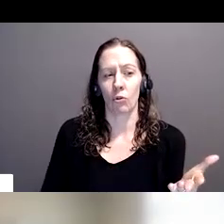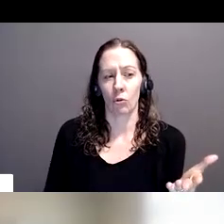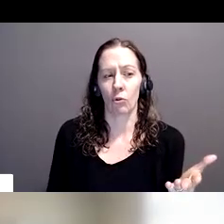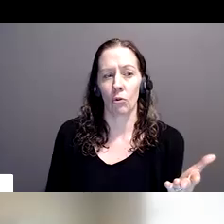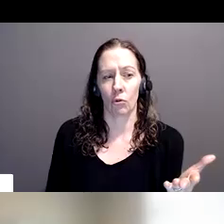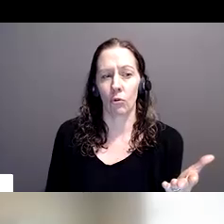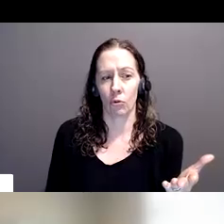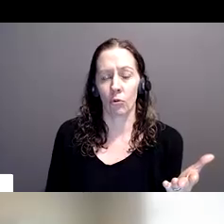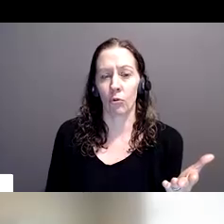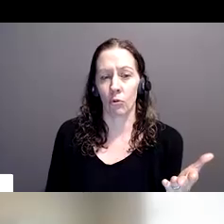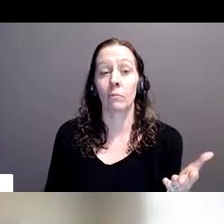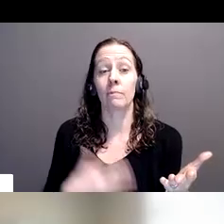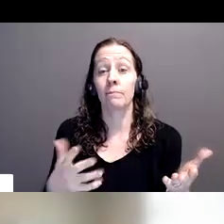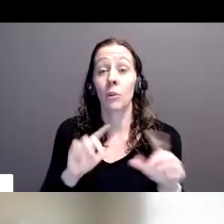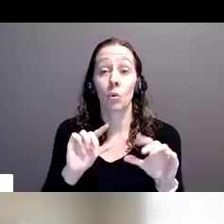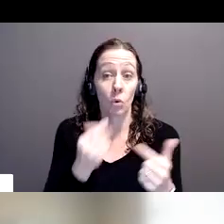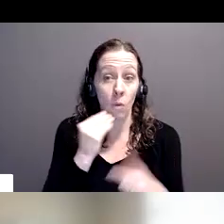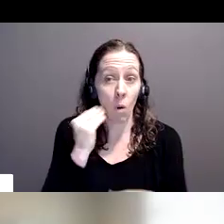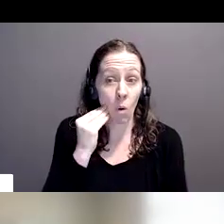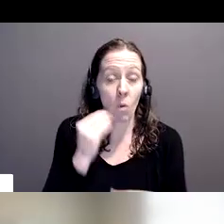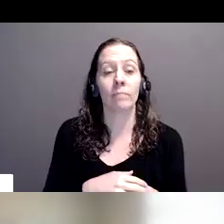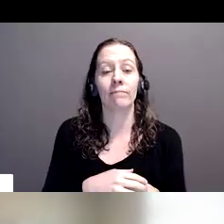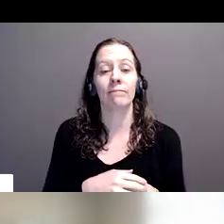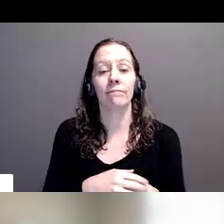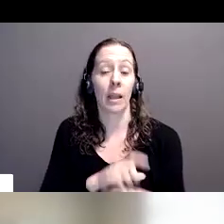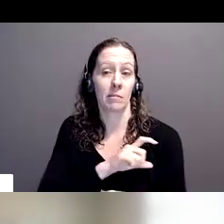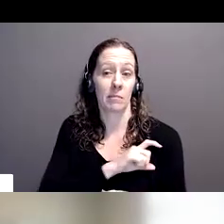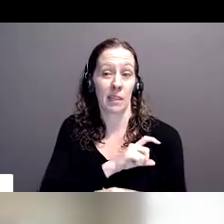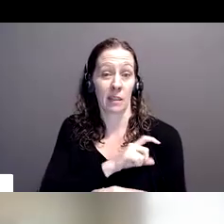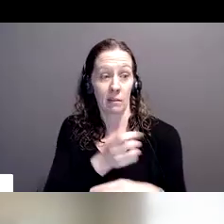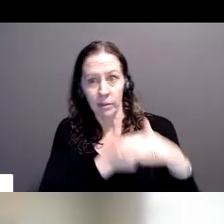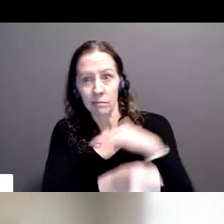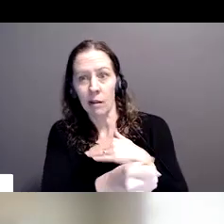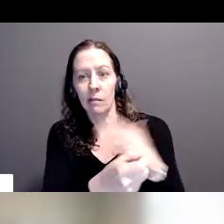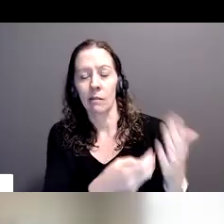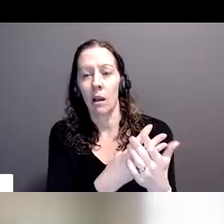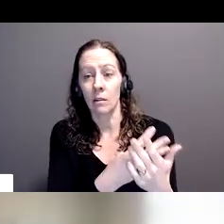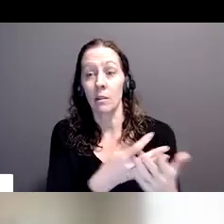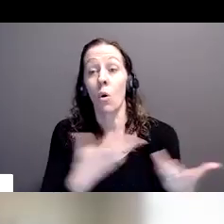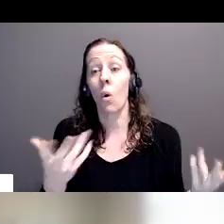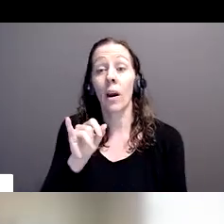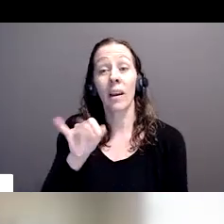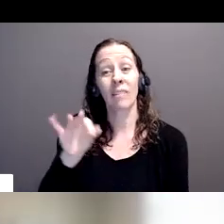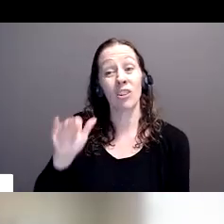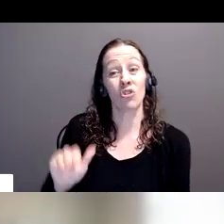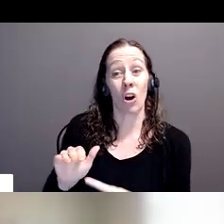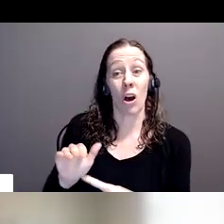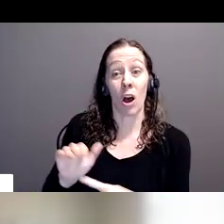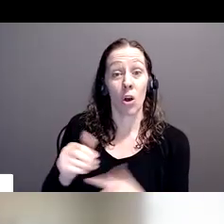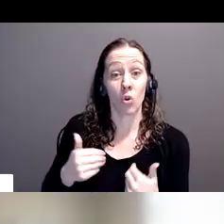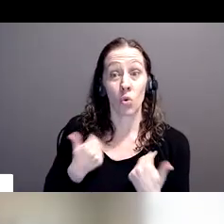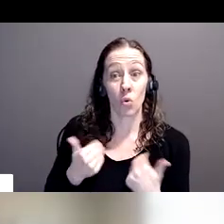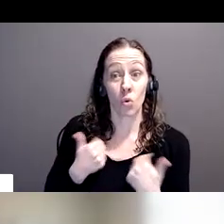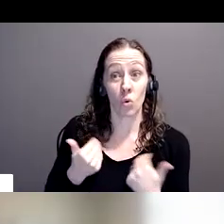uh, group homes, and also police custody. If a child has or youth has